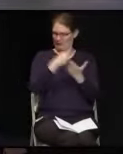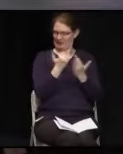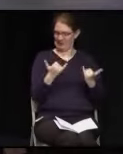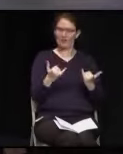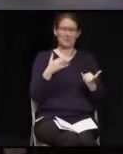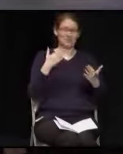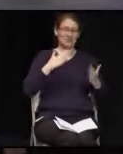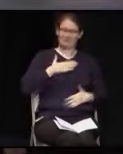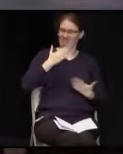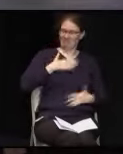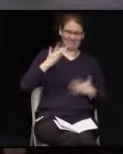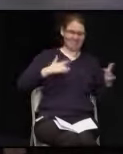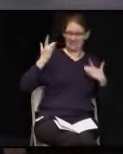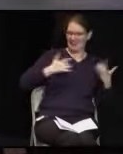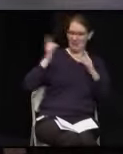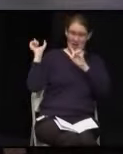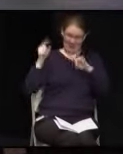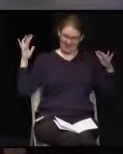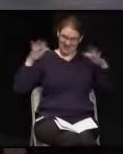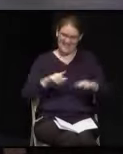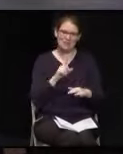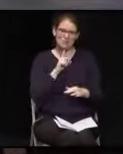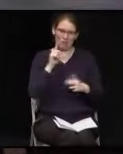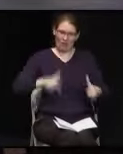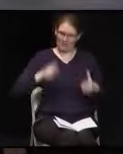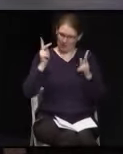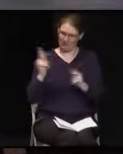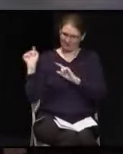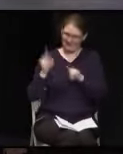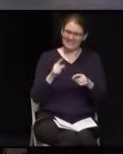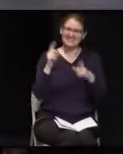come together again here in person and celebrate today face